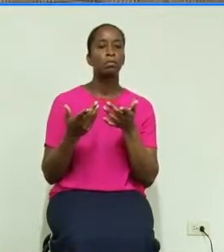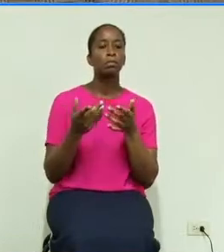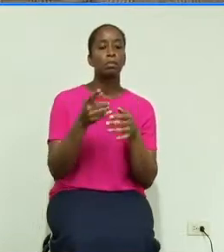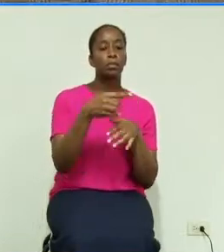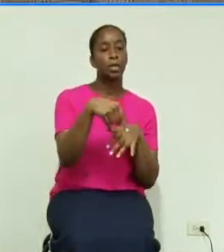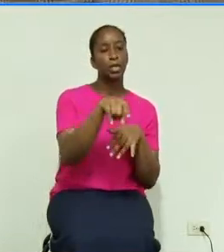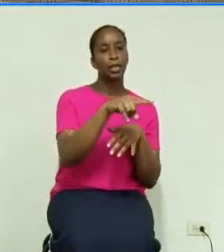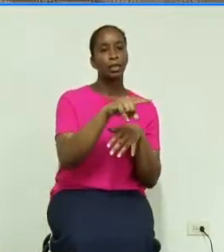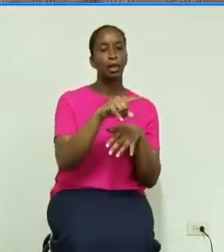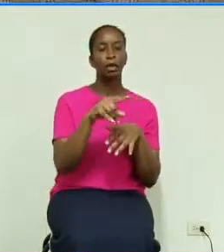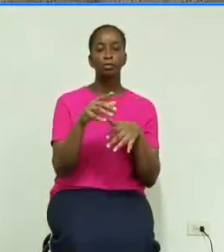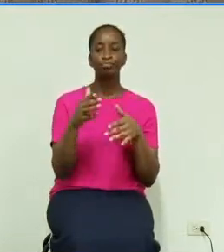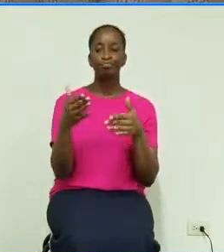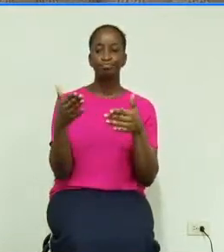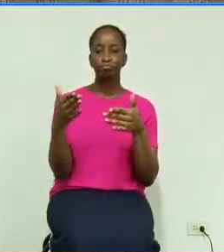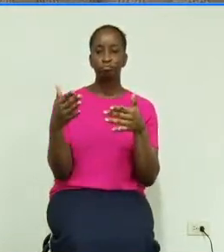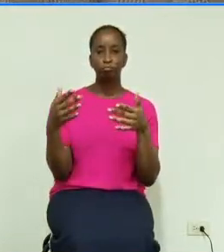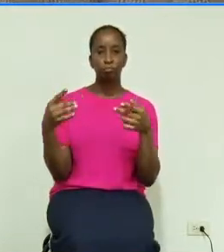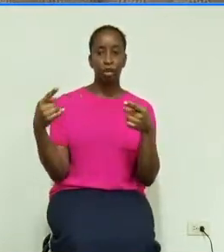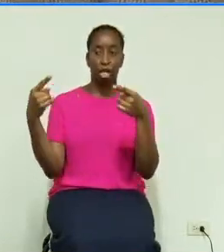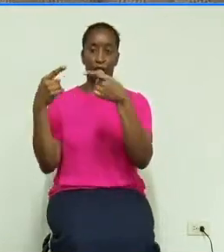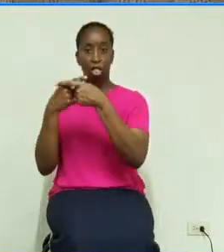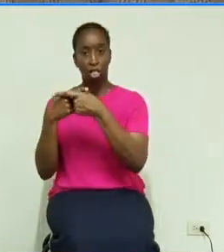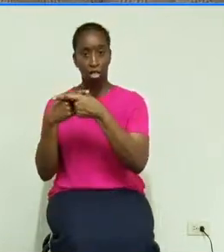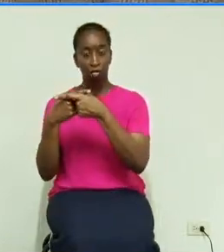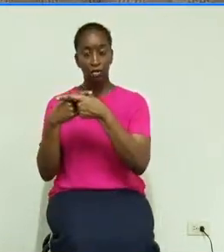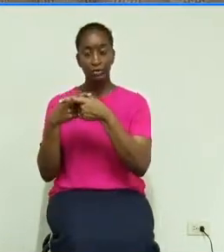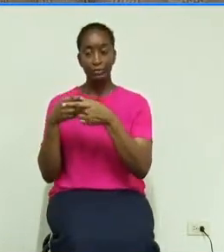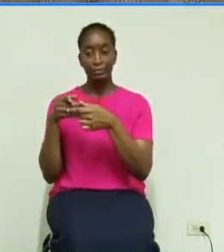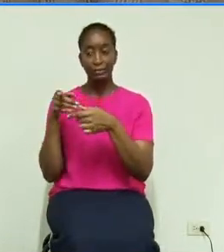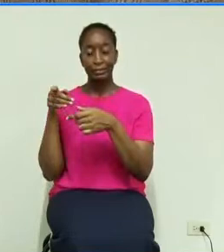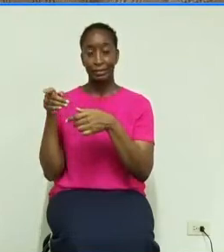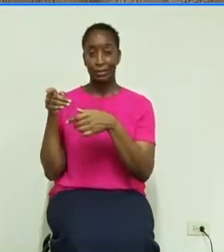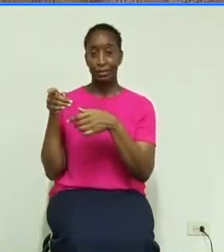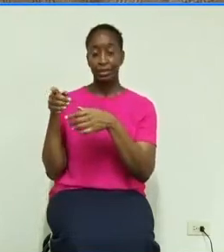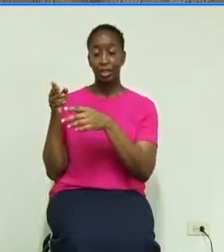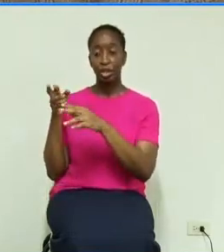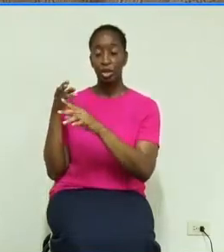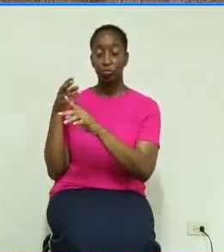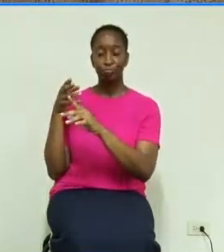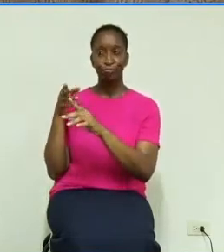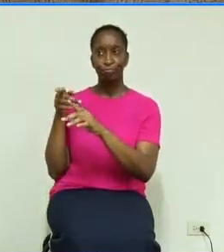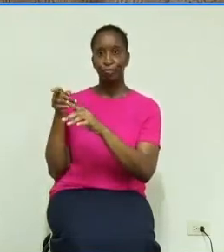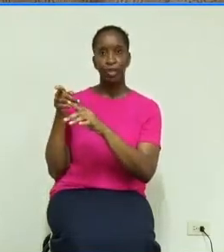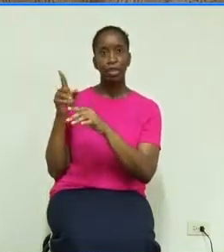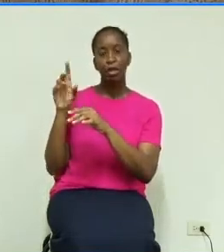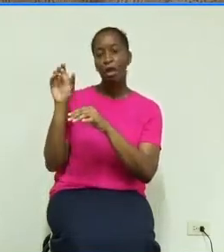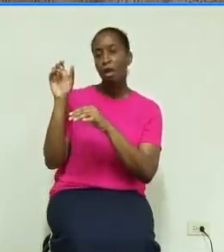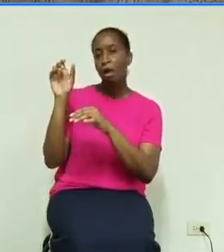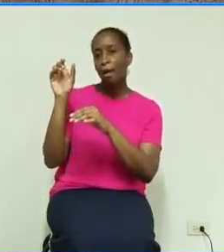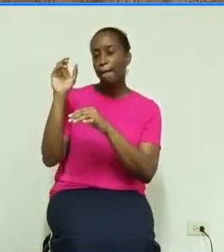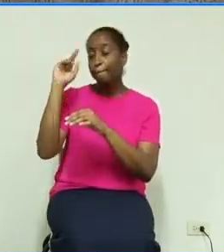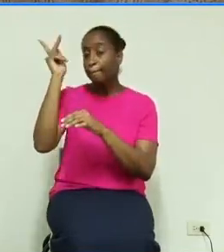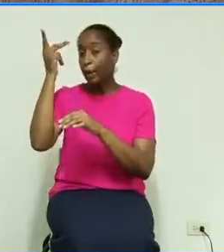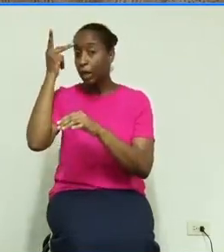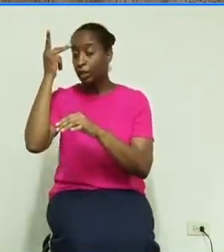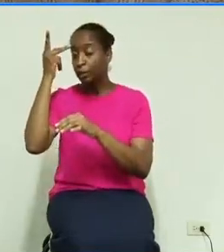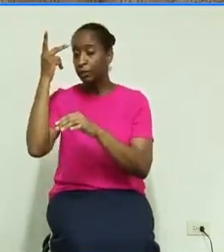making. And that chamber would have limited